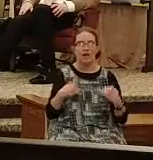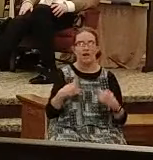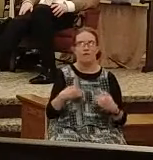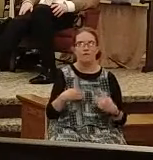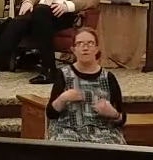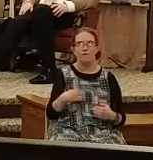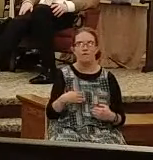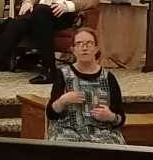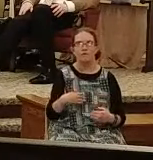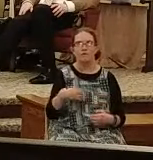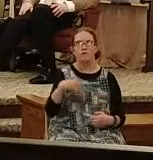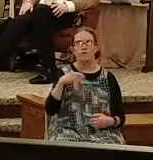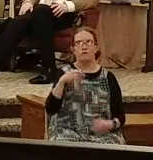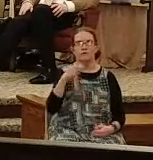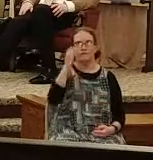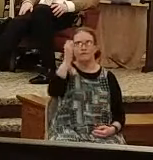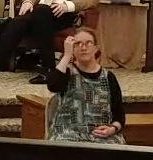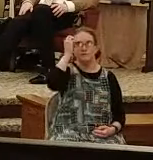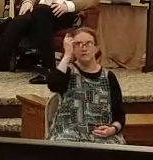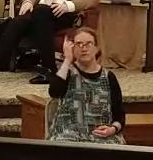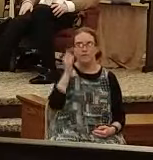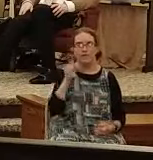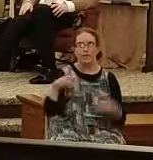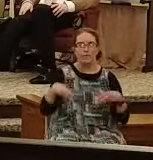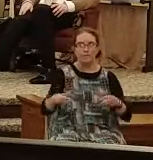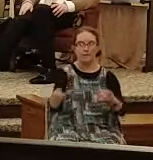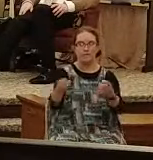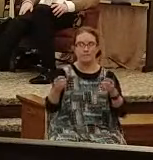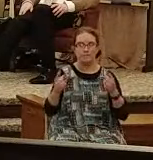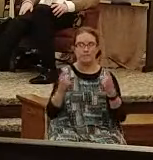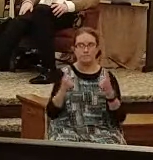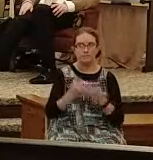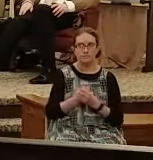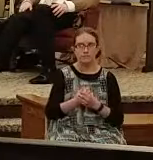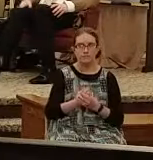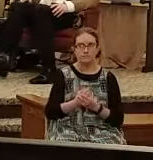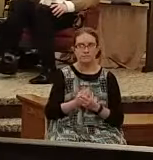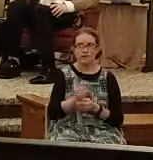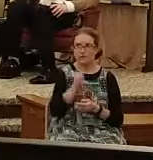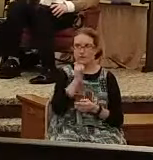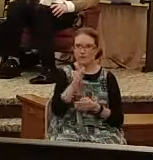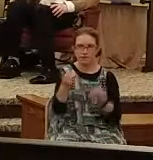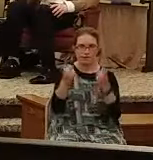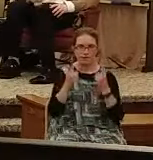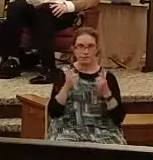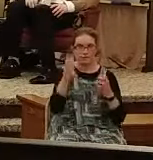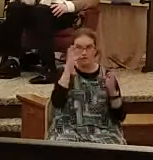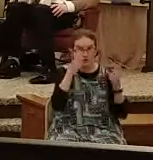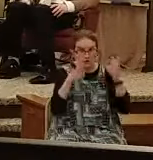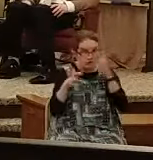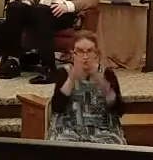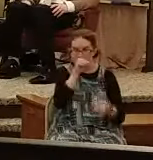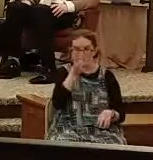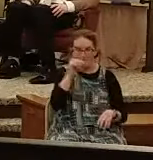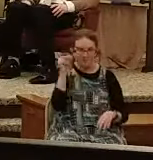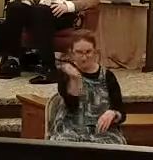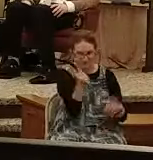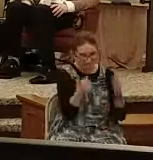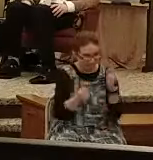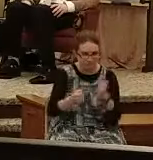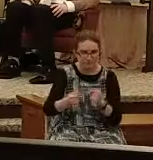aware of the things, of the way he produces himself and comes to people. Amen. He's not going to come growling and barking and snapping at